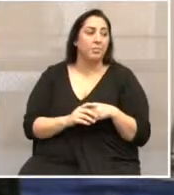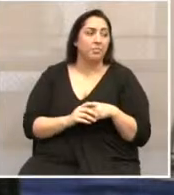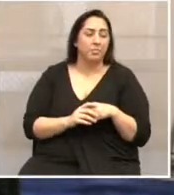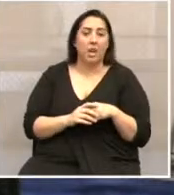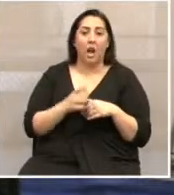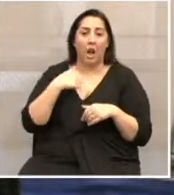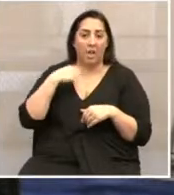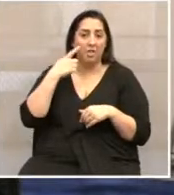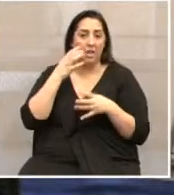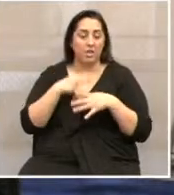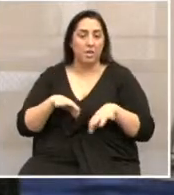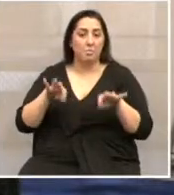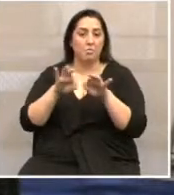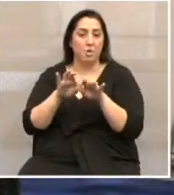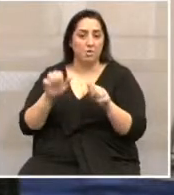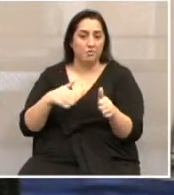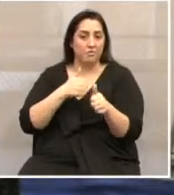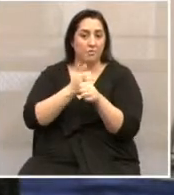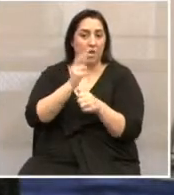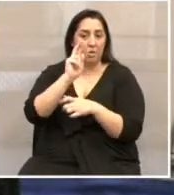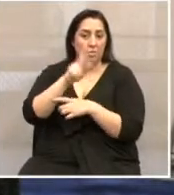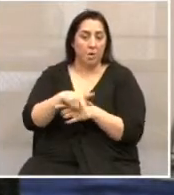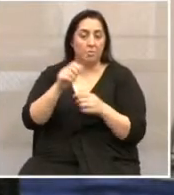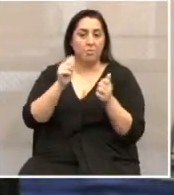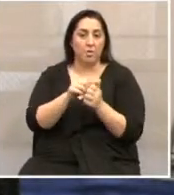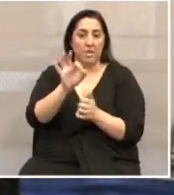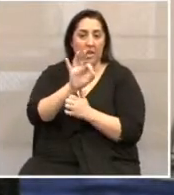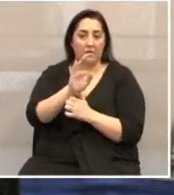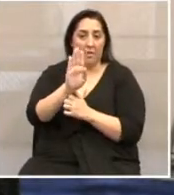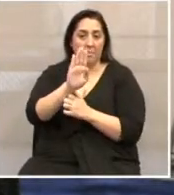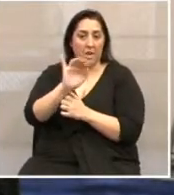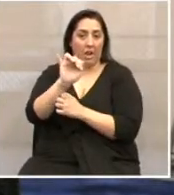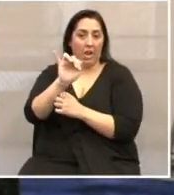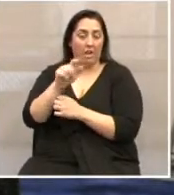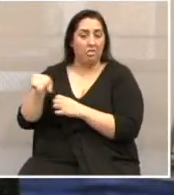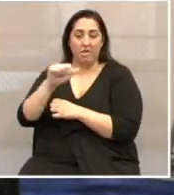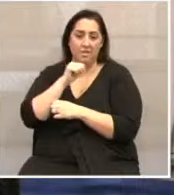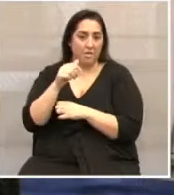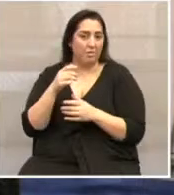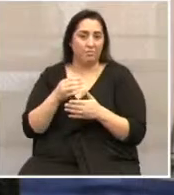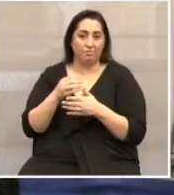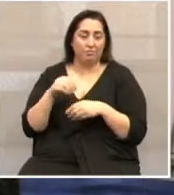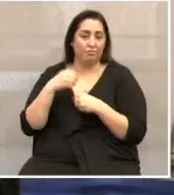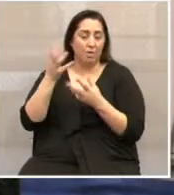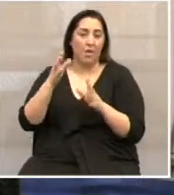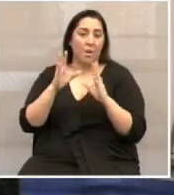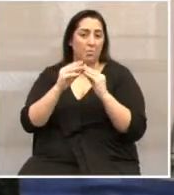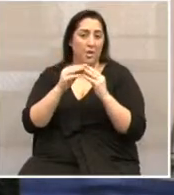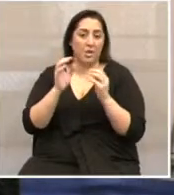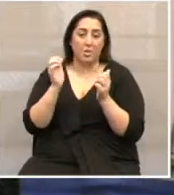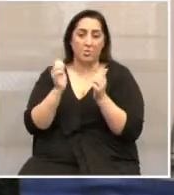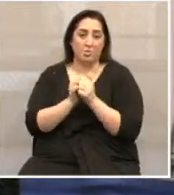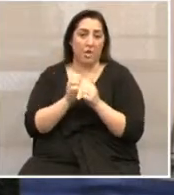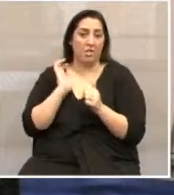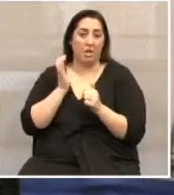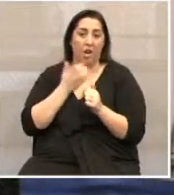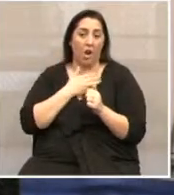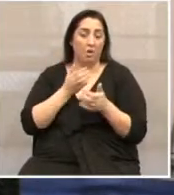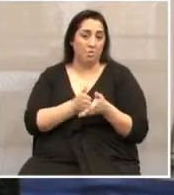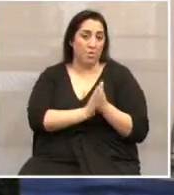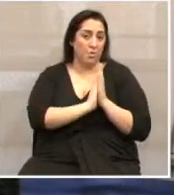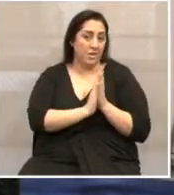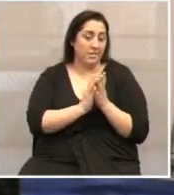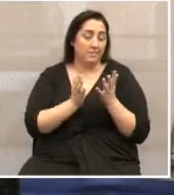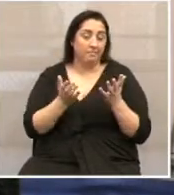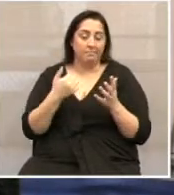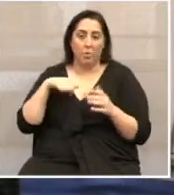FBI because they never really provided a briefing on our request. We followed up twice, Representative Castro and I, and they were not able